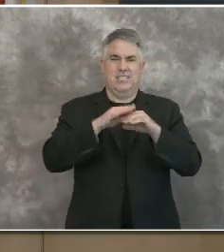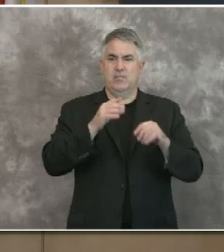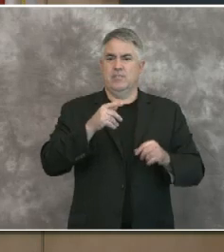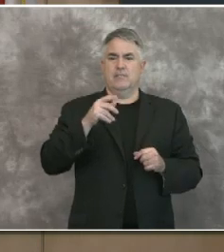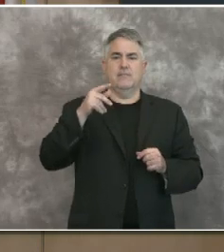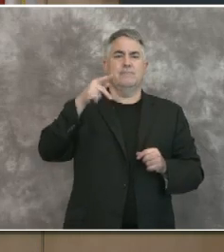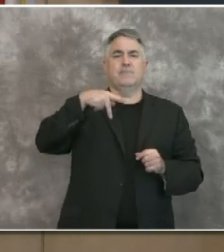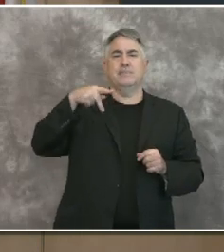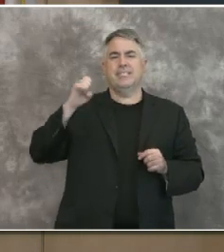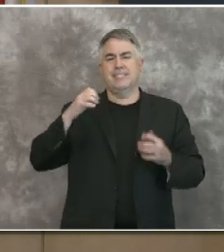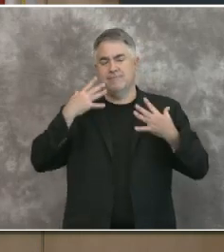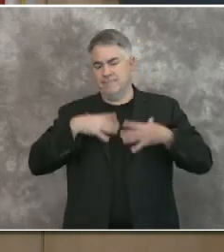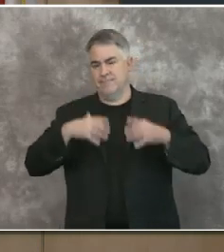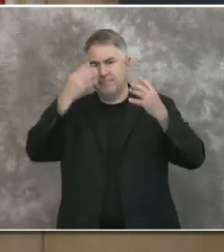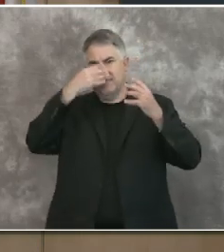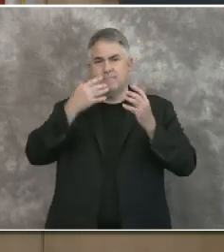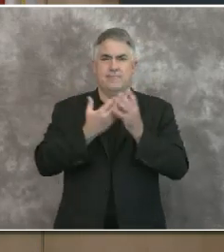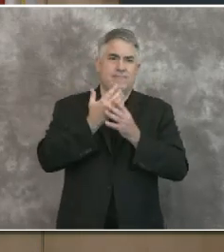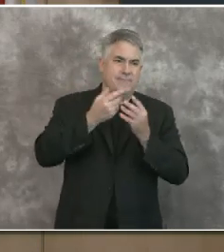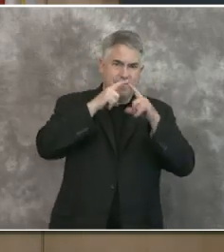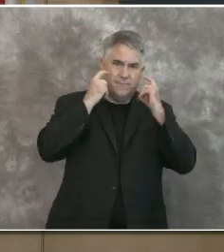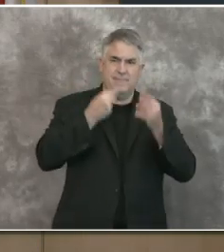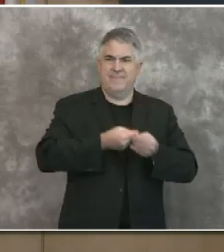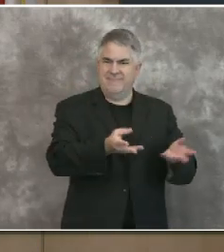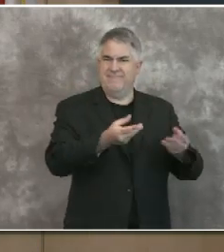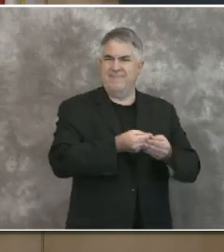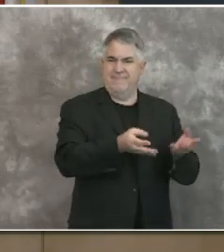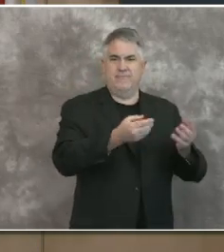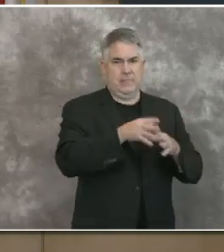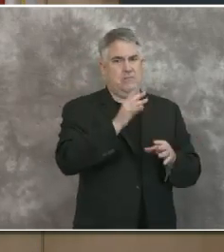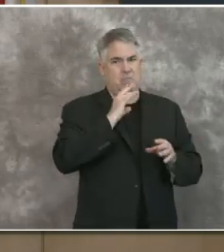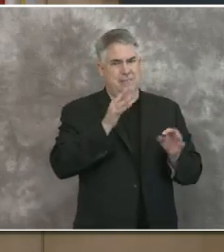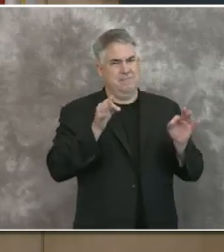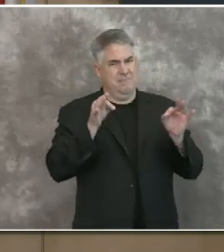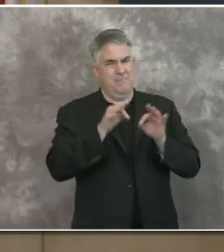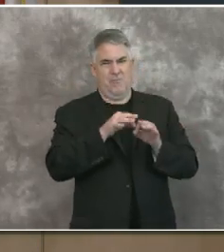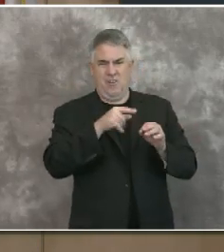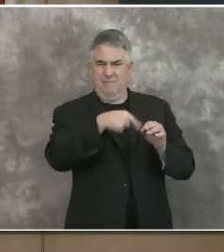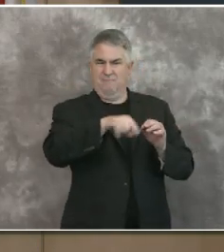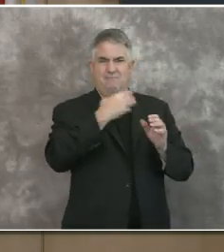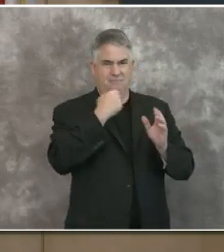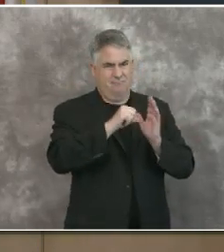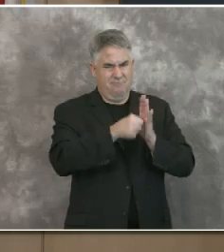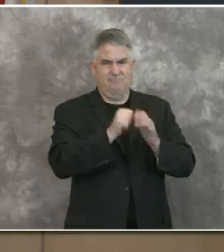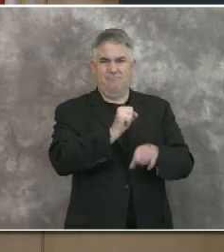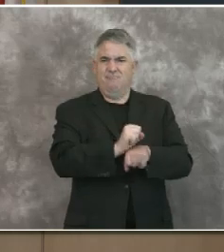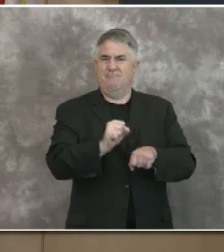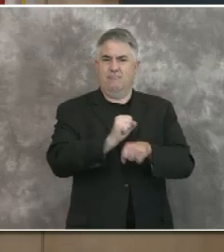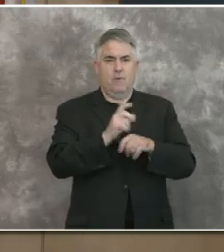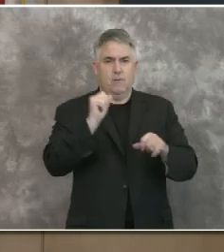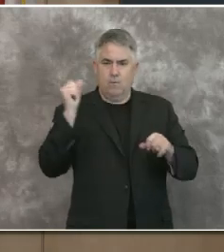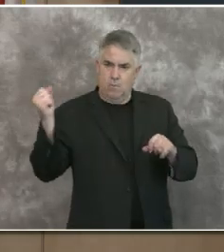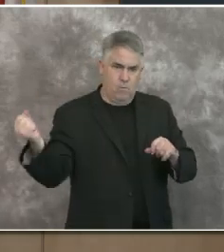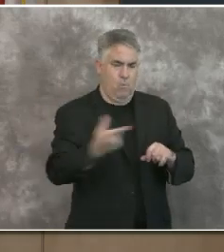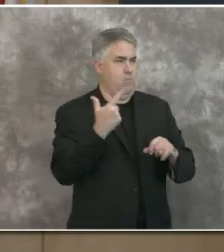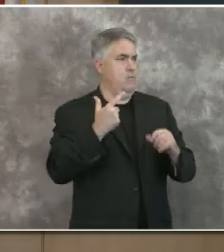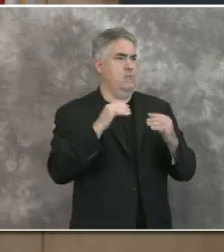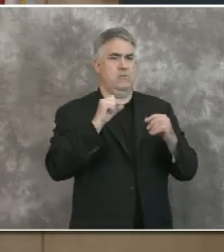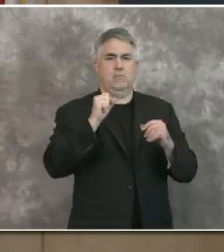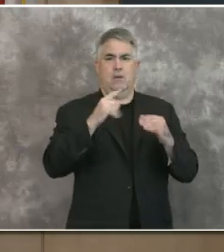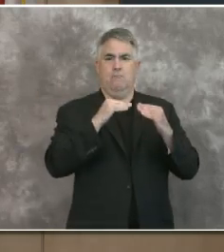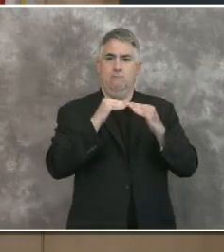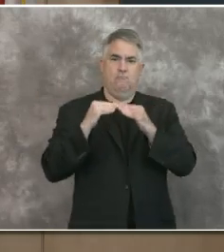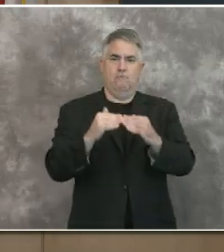with those healthcare systems. But that really drives home the point that we need everyone in San Diego County to really continue to be